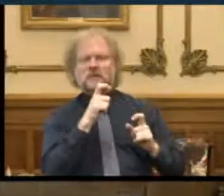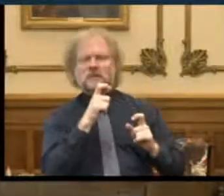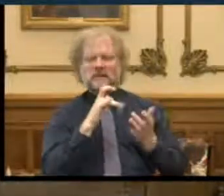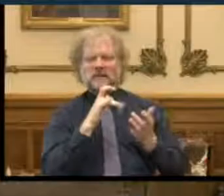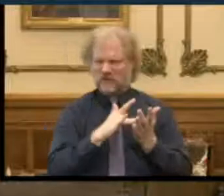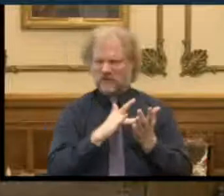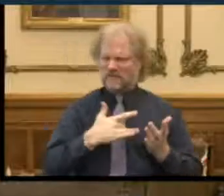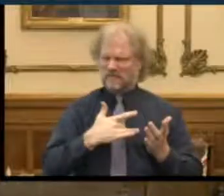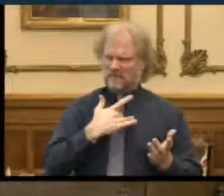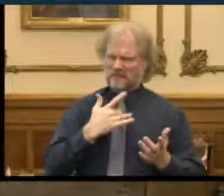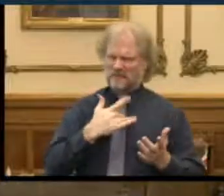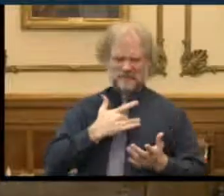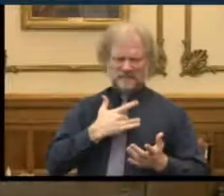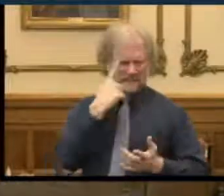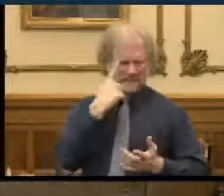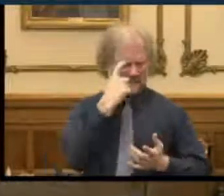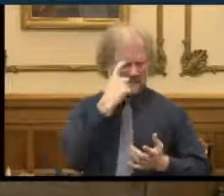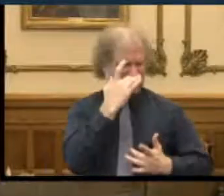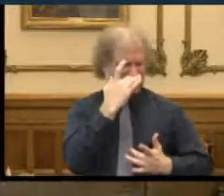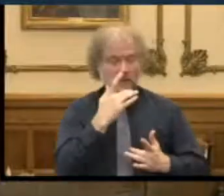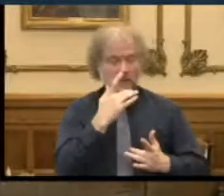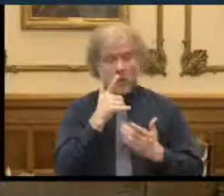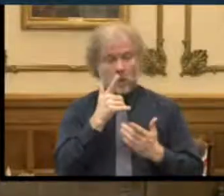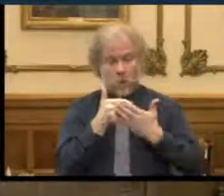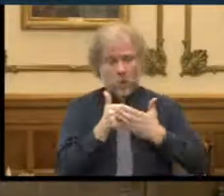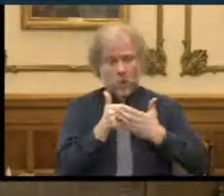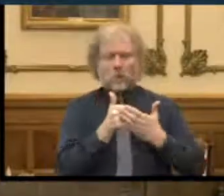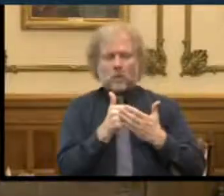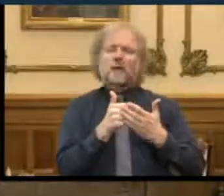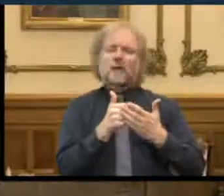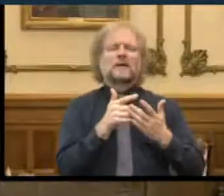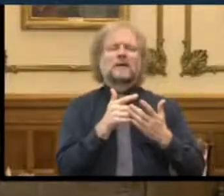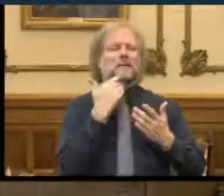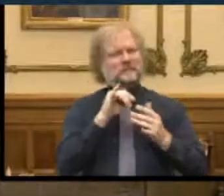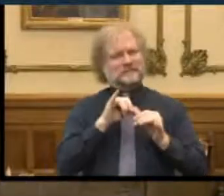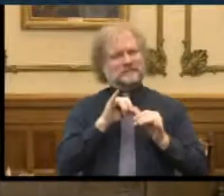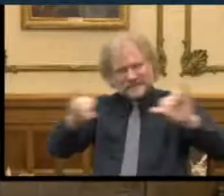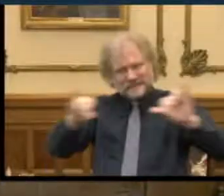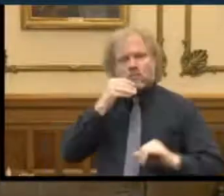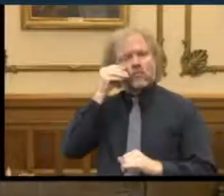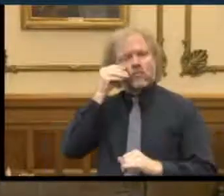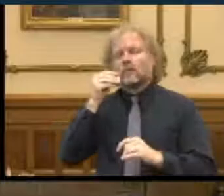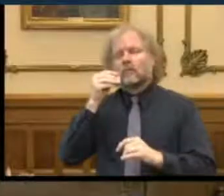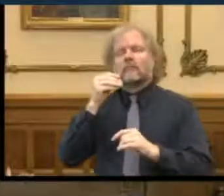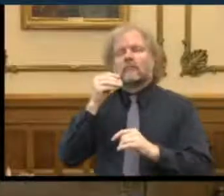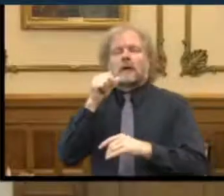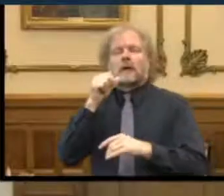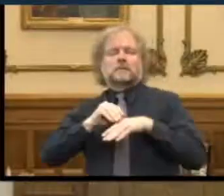symptomatic, when they are a close contact, that they stay home and don't risk exposing others.